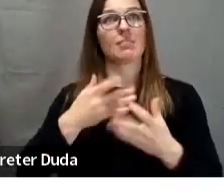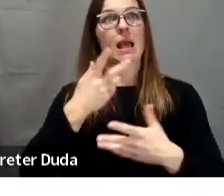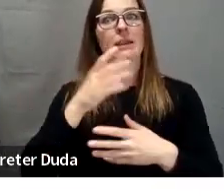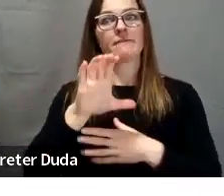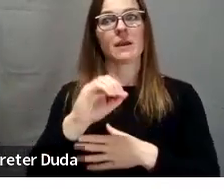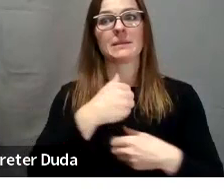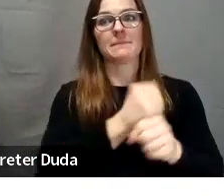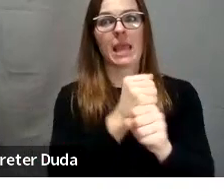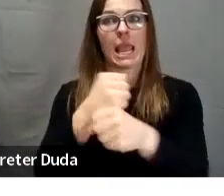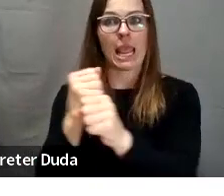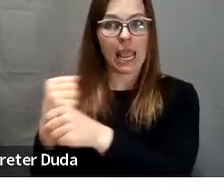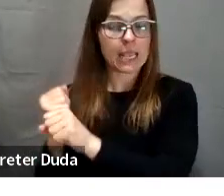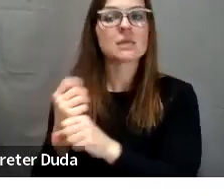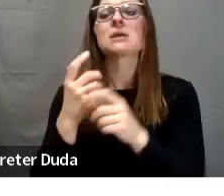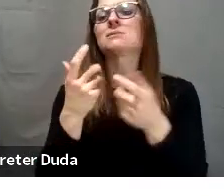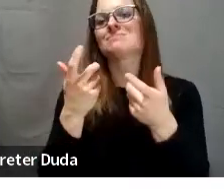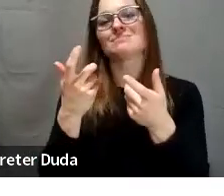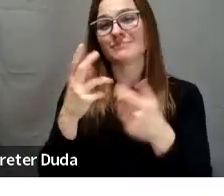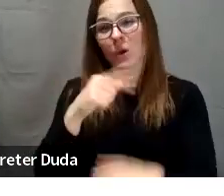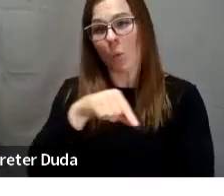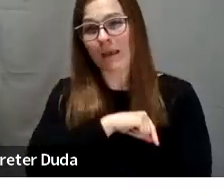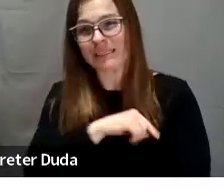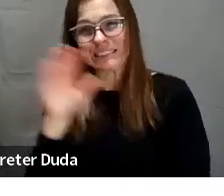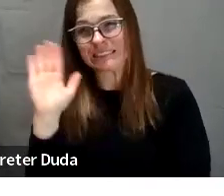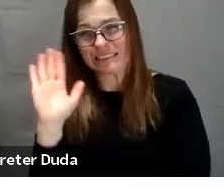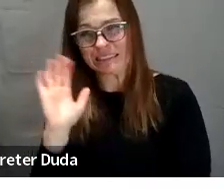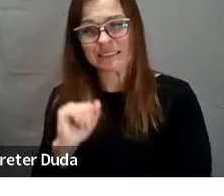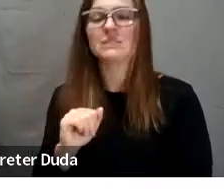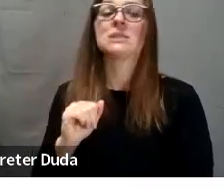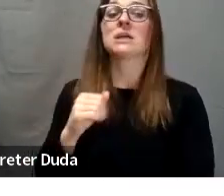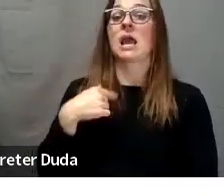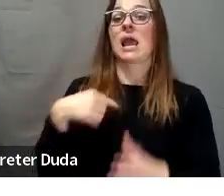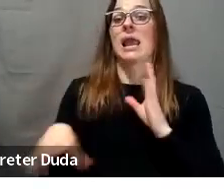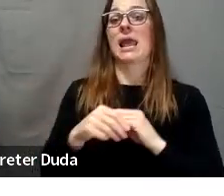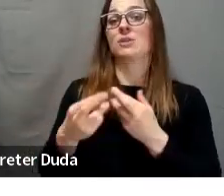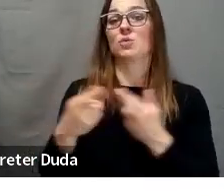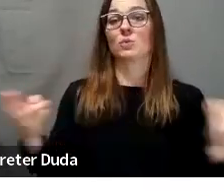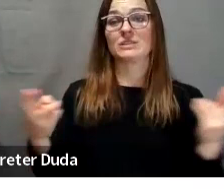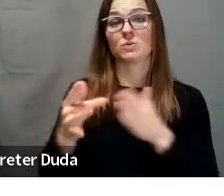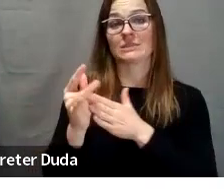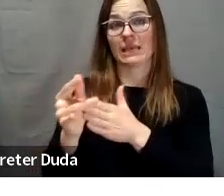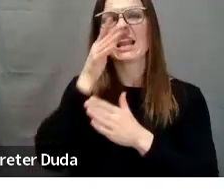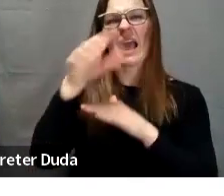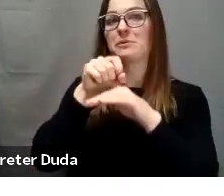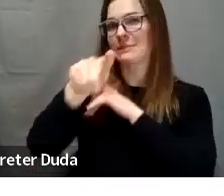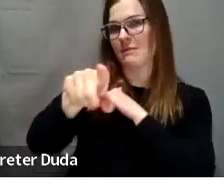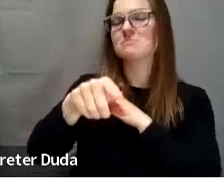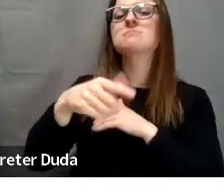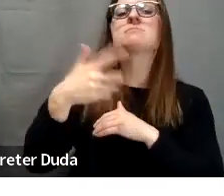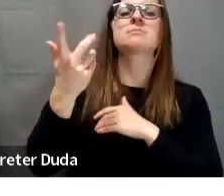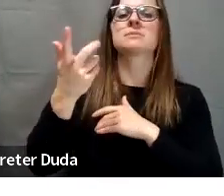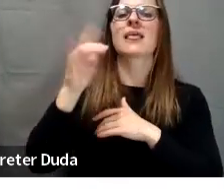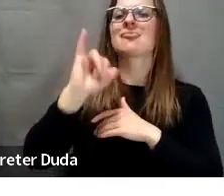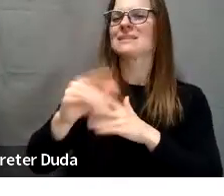but maybe not as high quality. And so the one that I put in the resource guide, which you'll be getting, is one that's on the